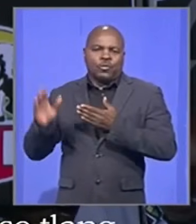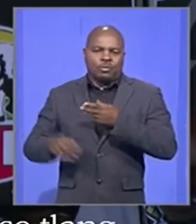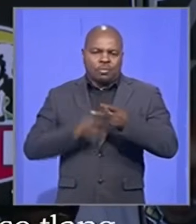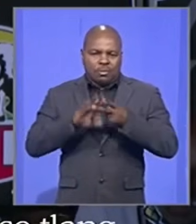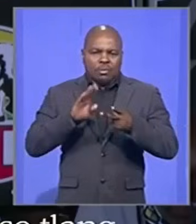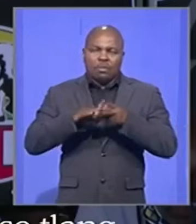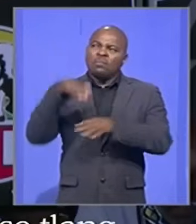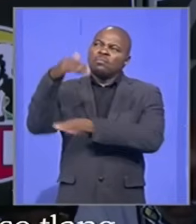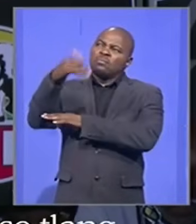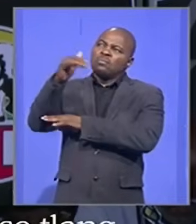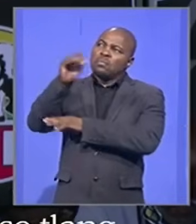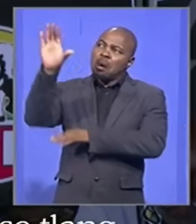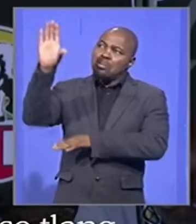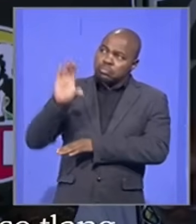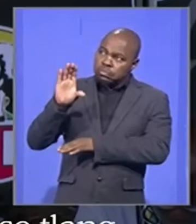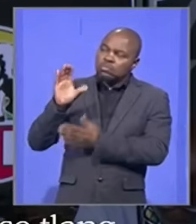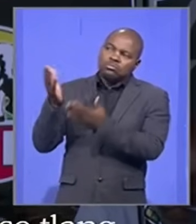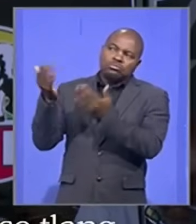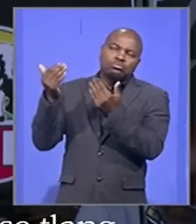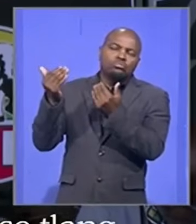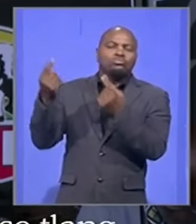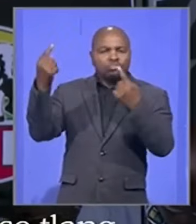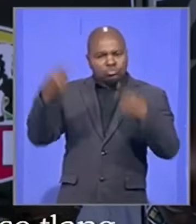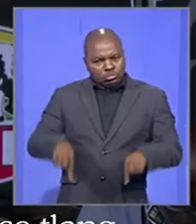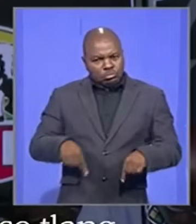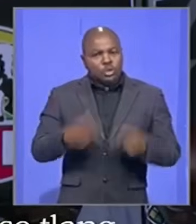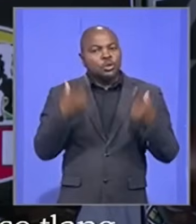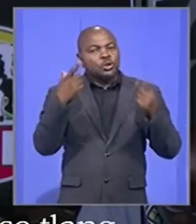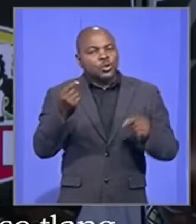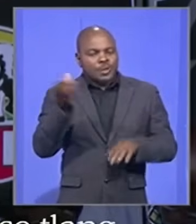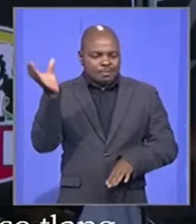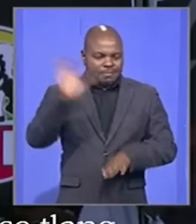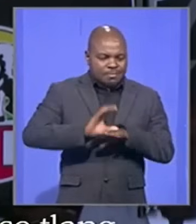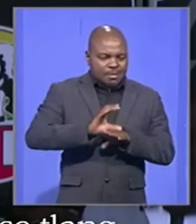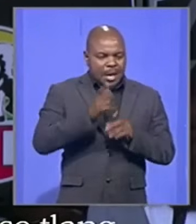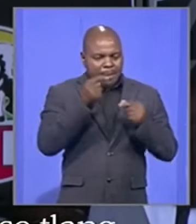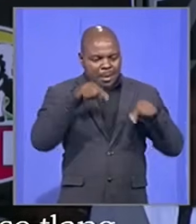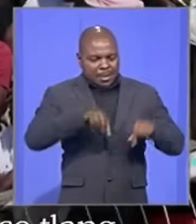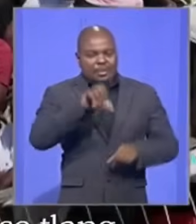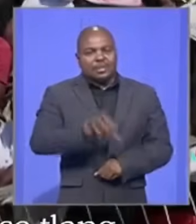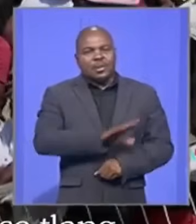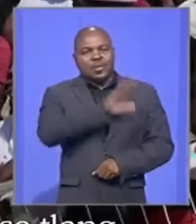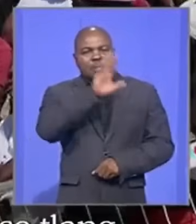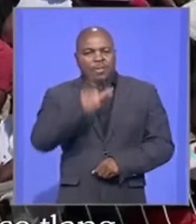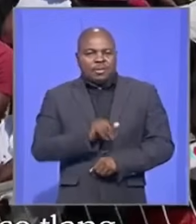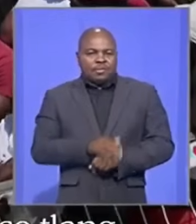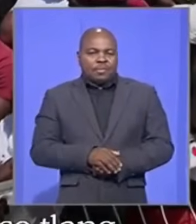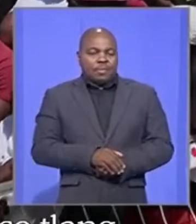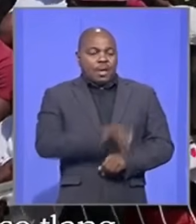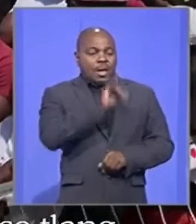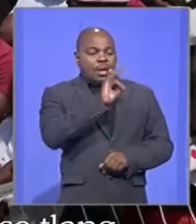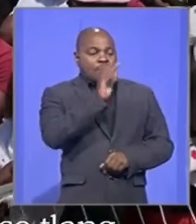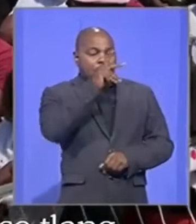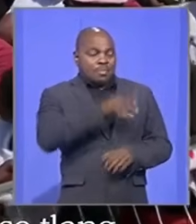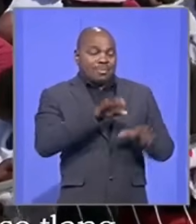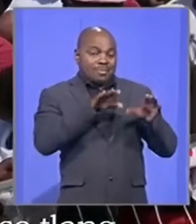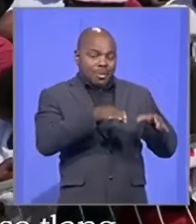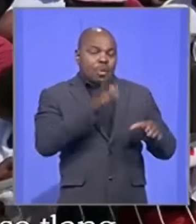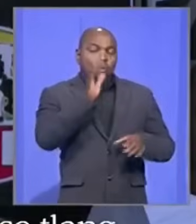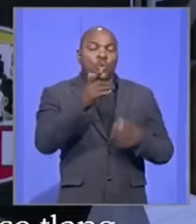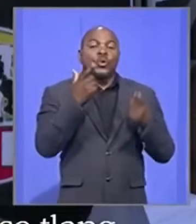foreign investors to come and invest in South Africa. The IFP